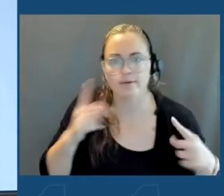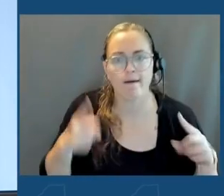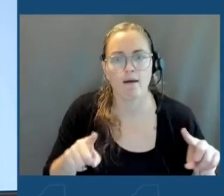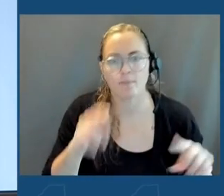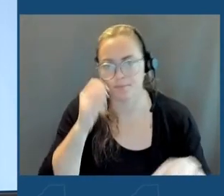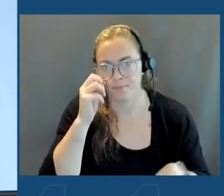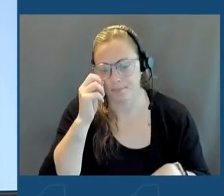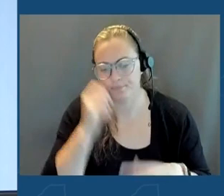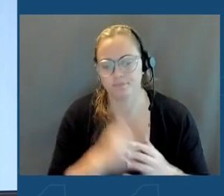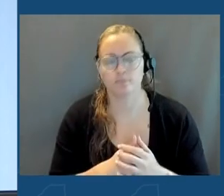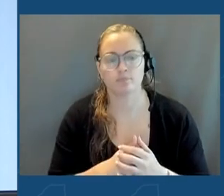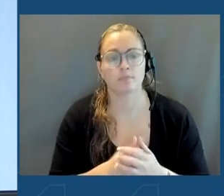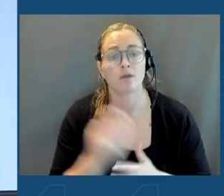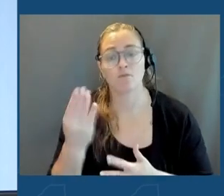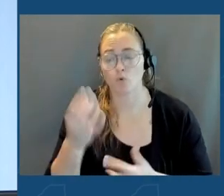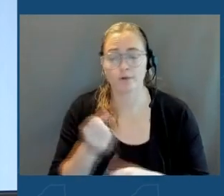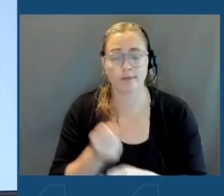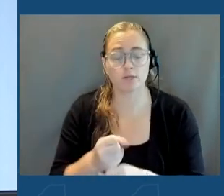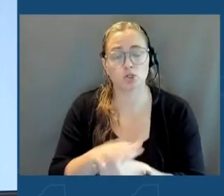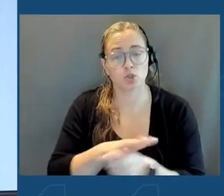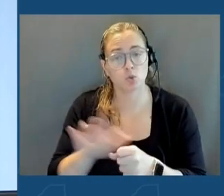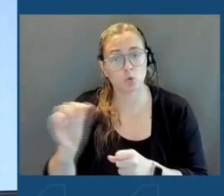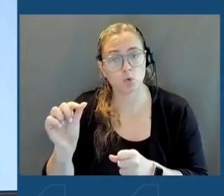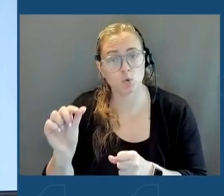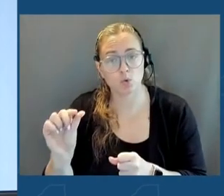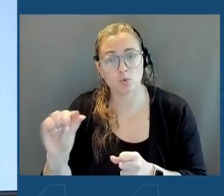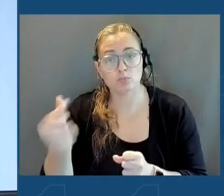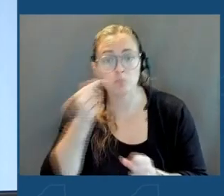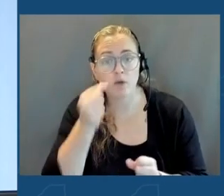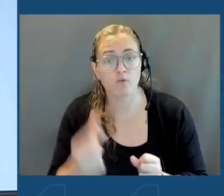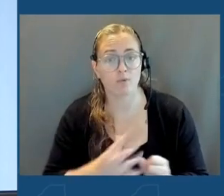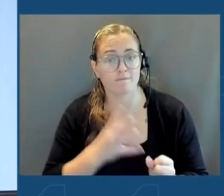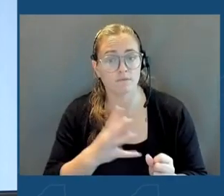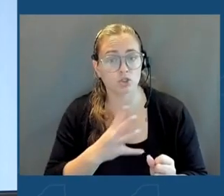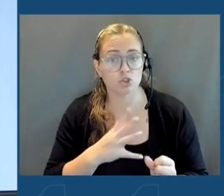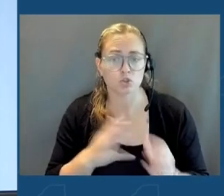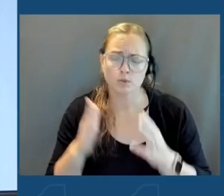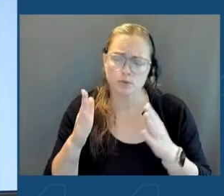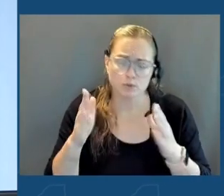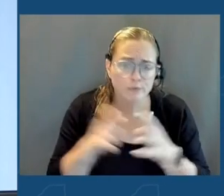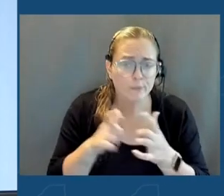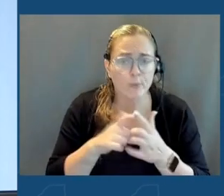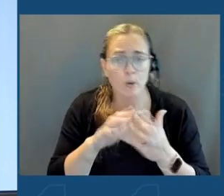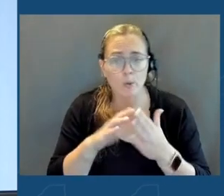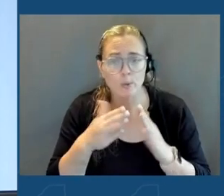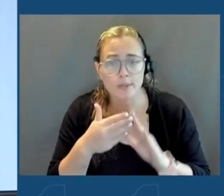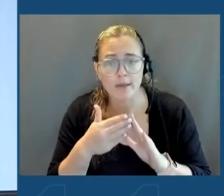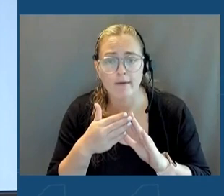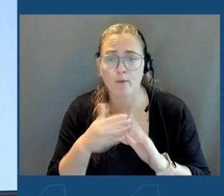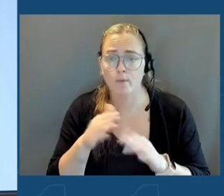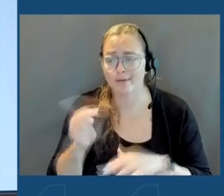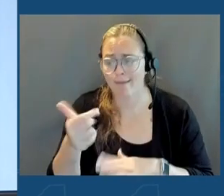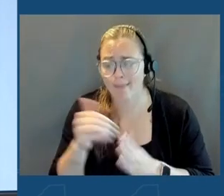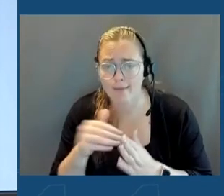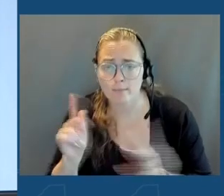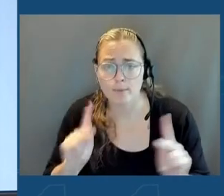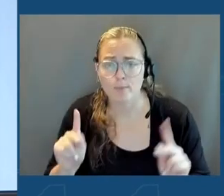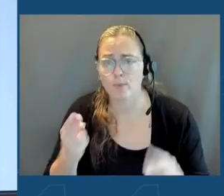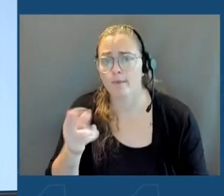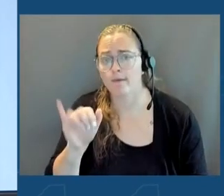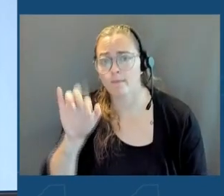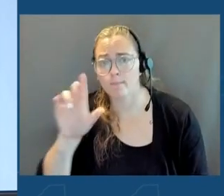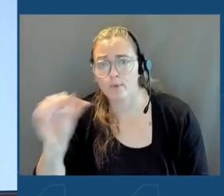I spent 14 years as a local government official, small town, little village of 10,000, village of Hamburg.